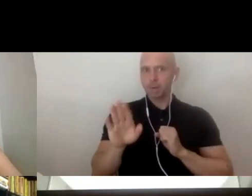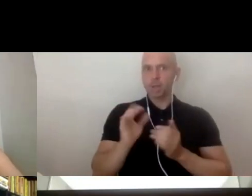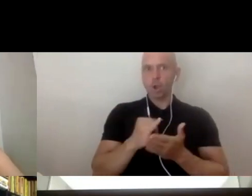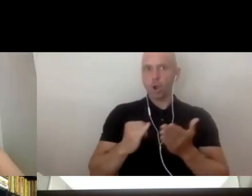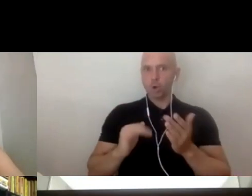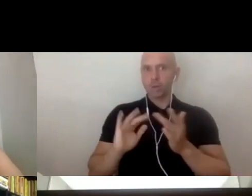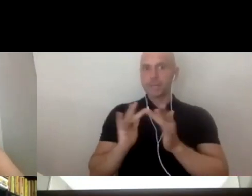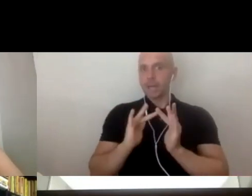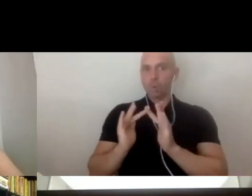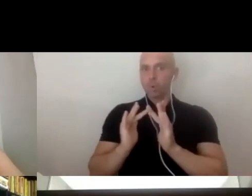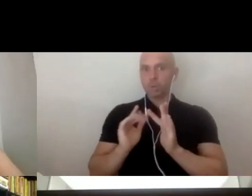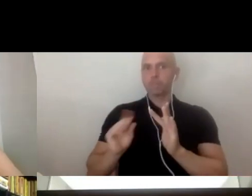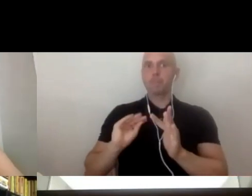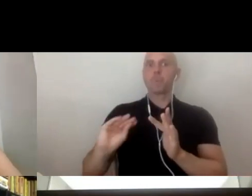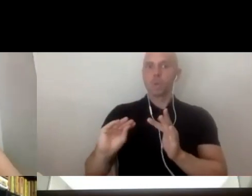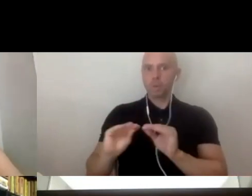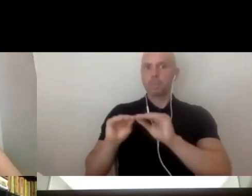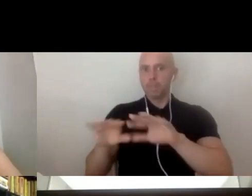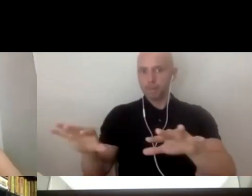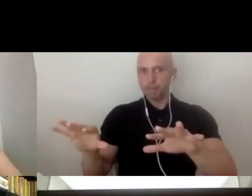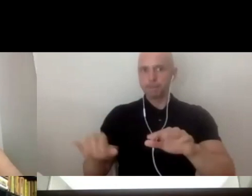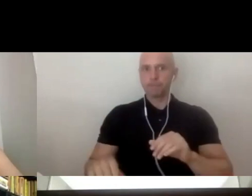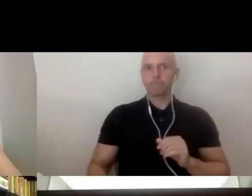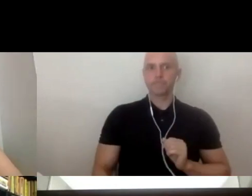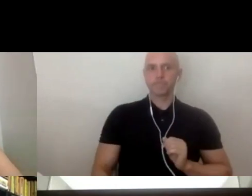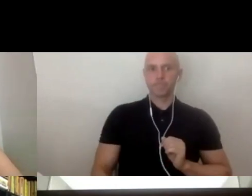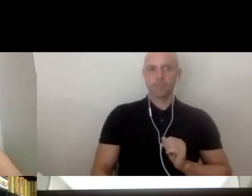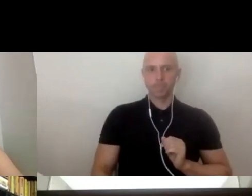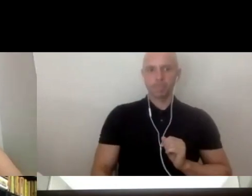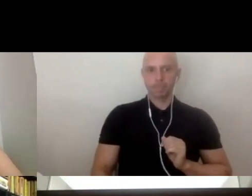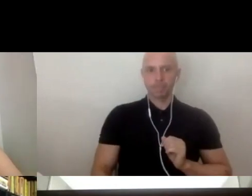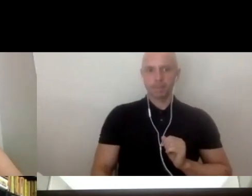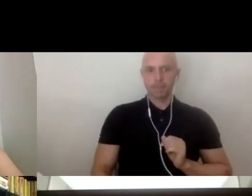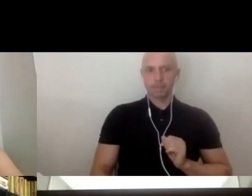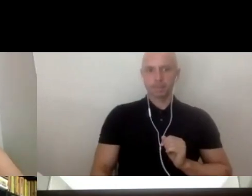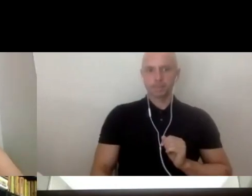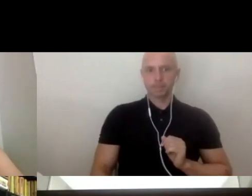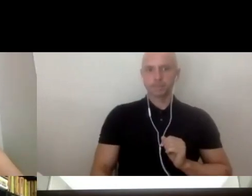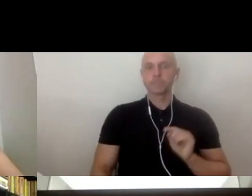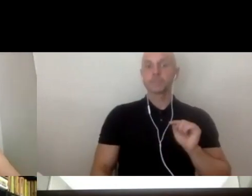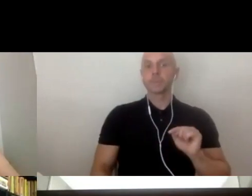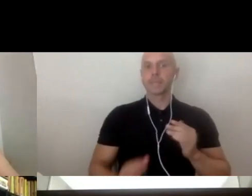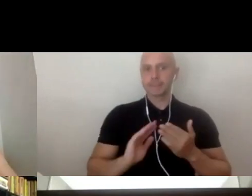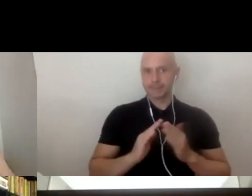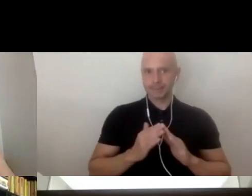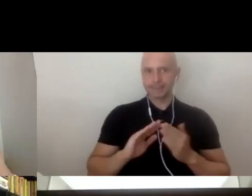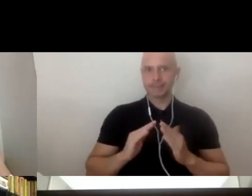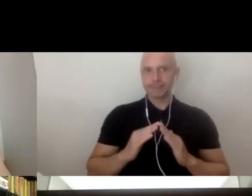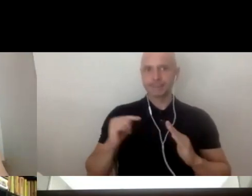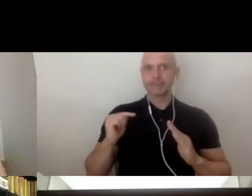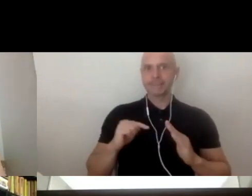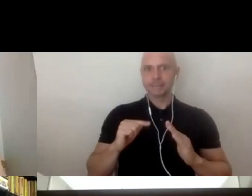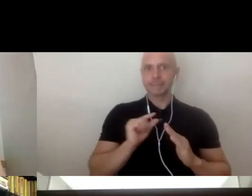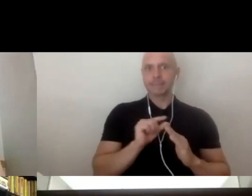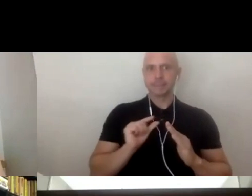message. One of the things that the city is very, very concerned about is the lack of ability for people in